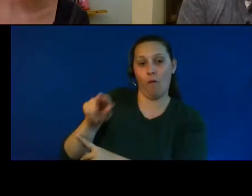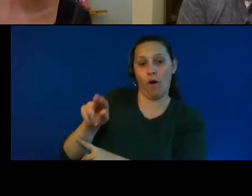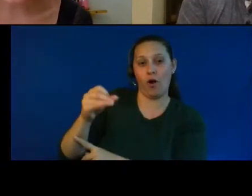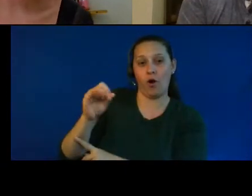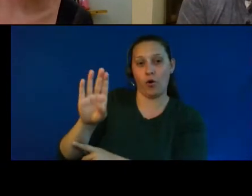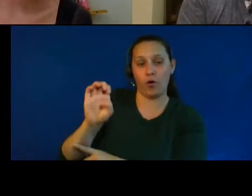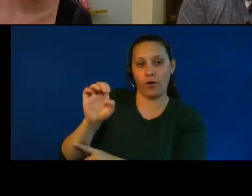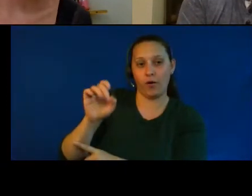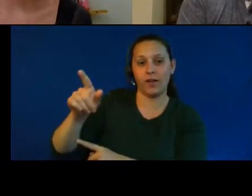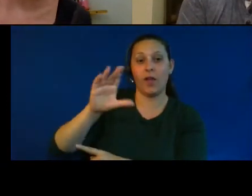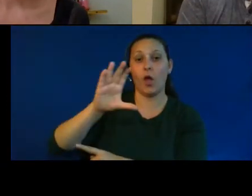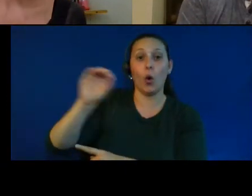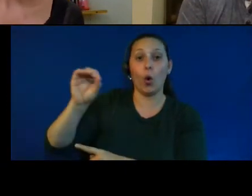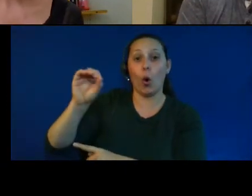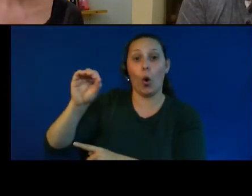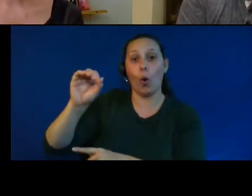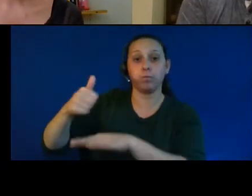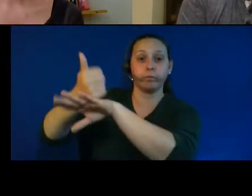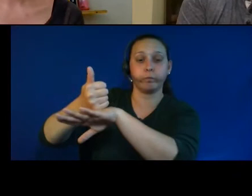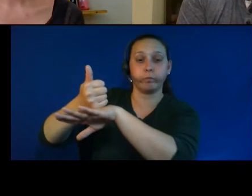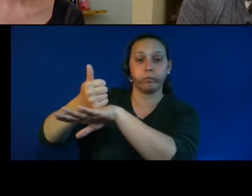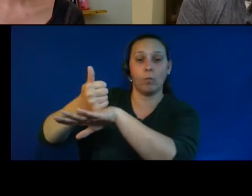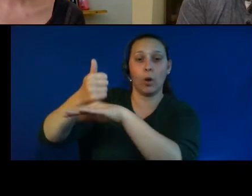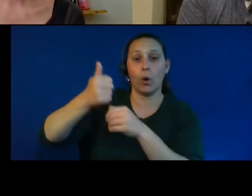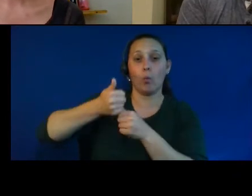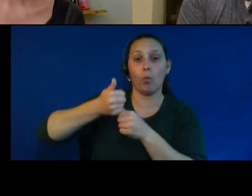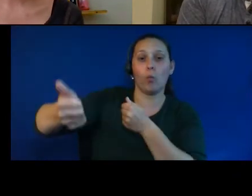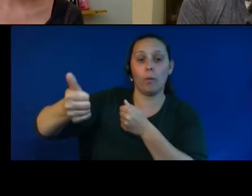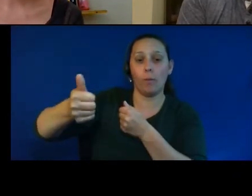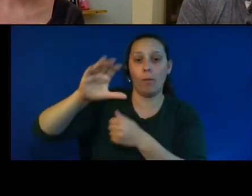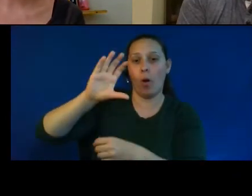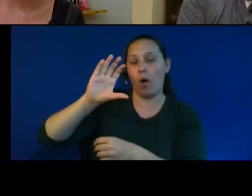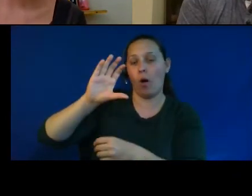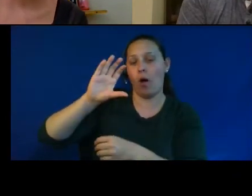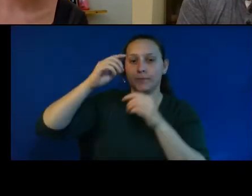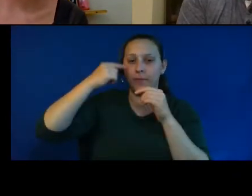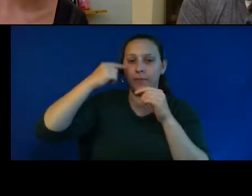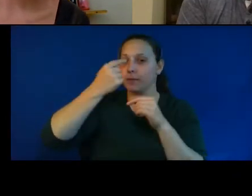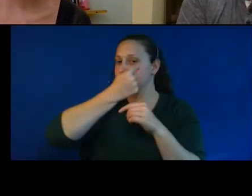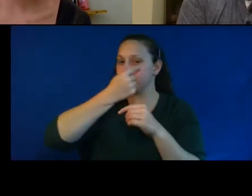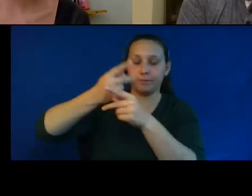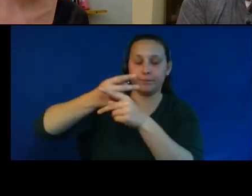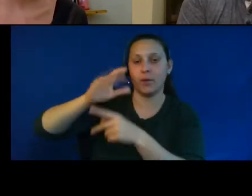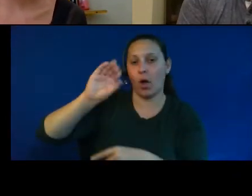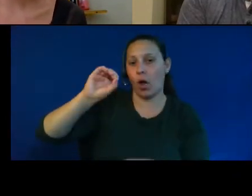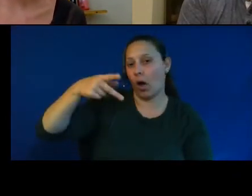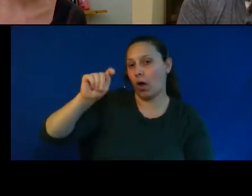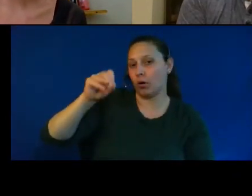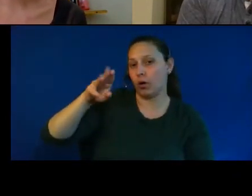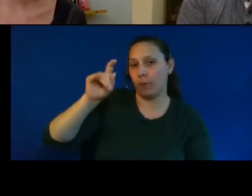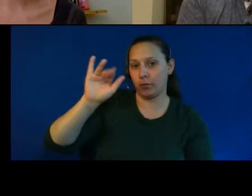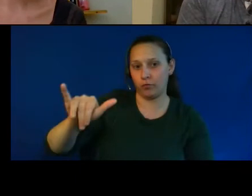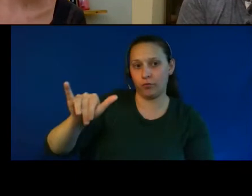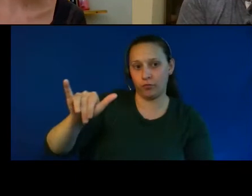Remote Optometry. Remote Optometry was part of the first cohort of the Build to Scale